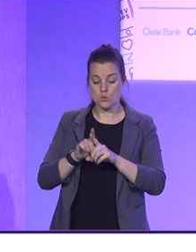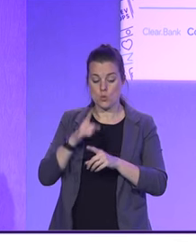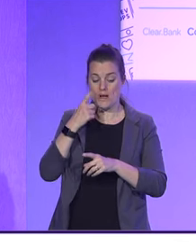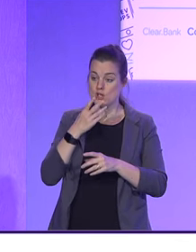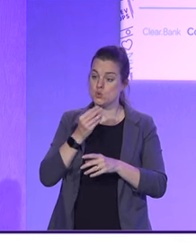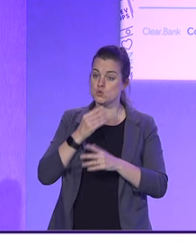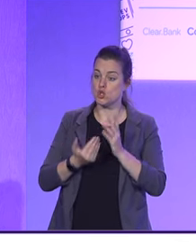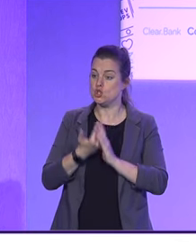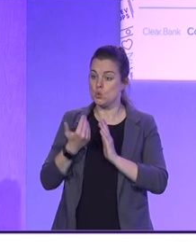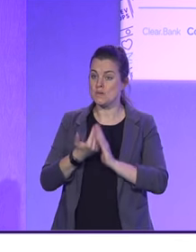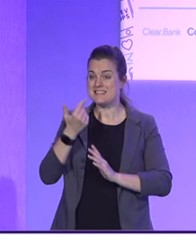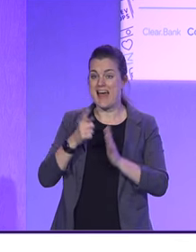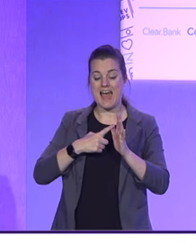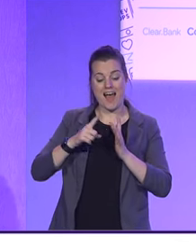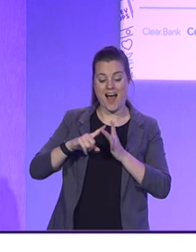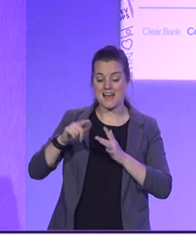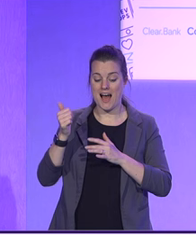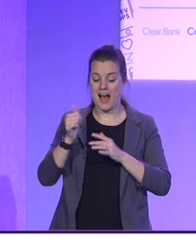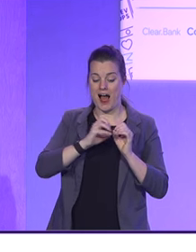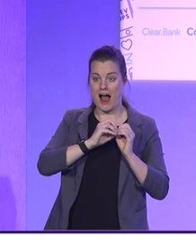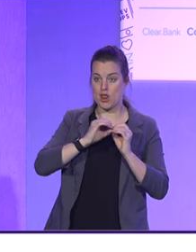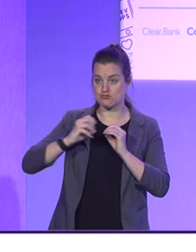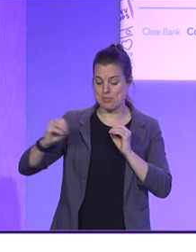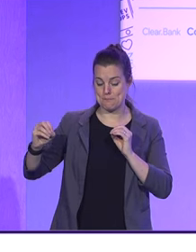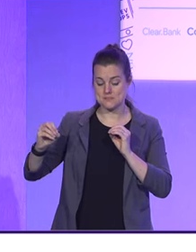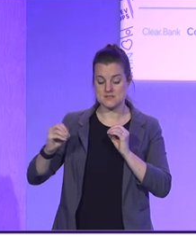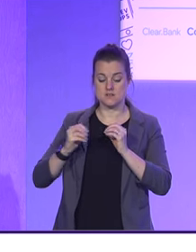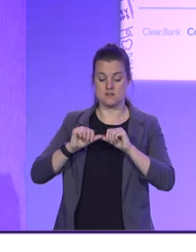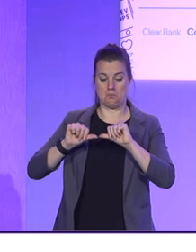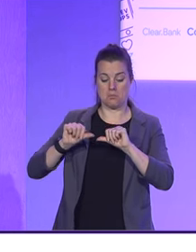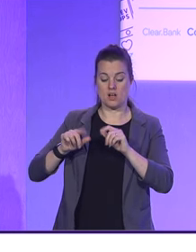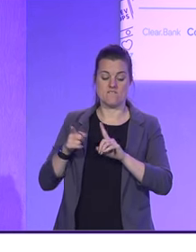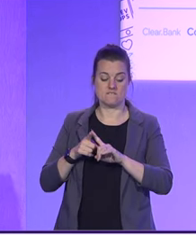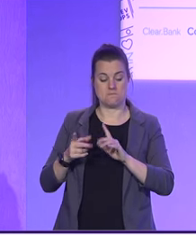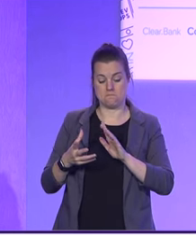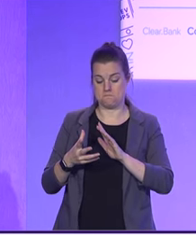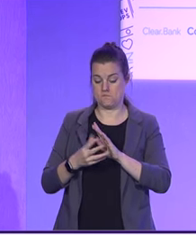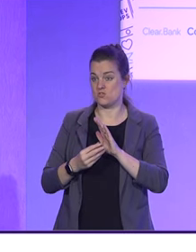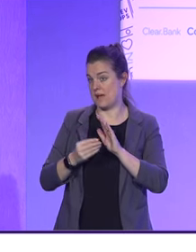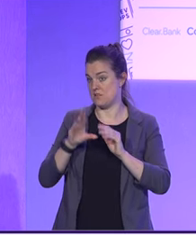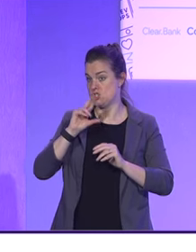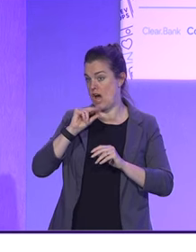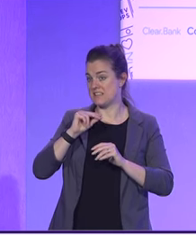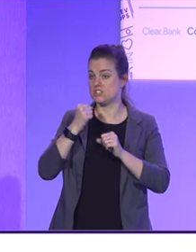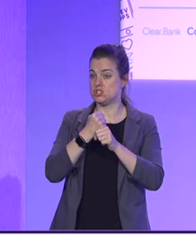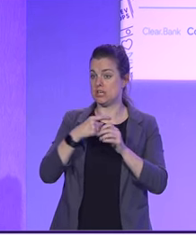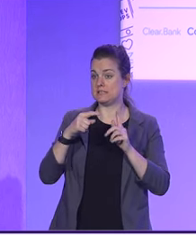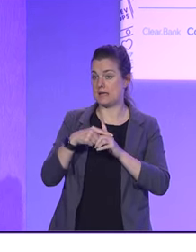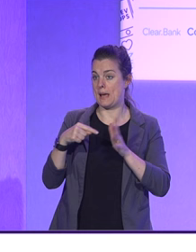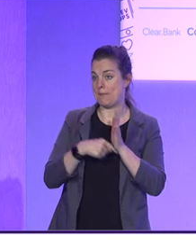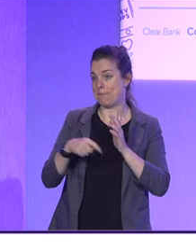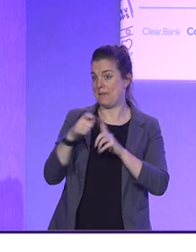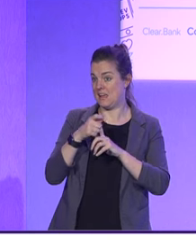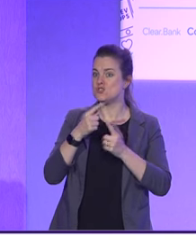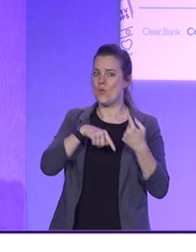like ChatGPT. For example, some months ago, we have a hackathon using ChatGPT, and basically we figured out